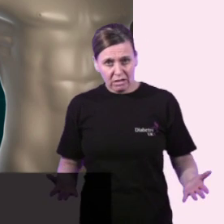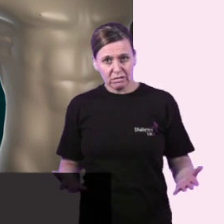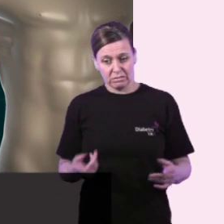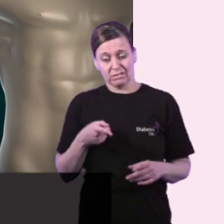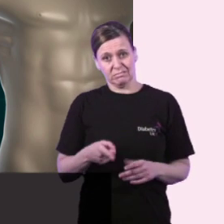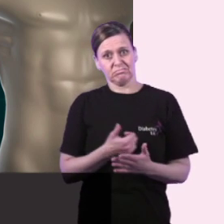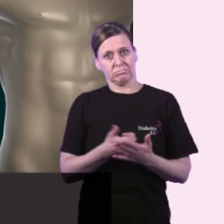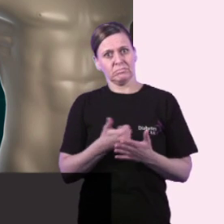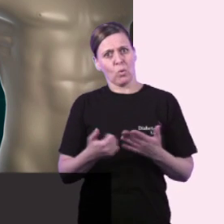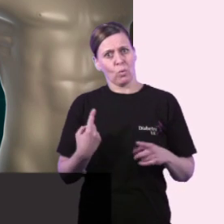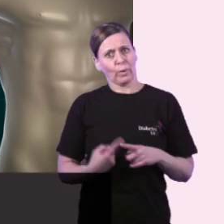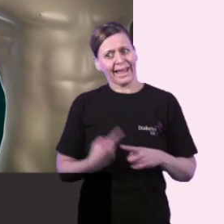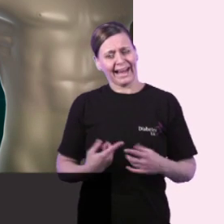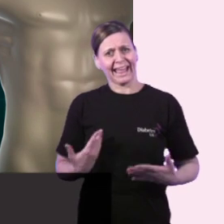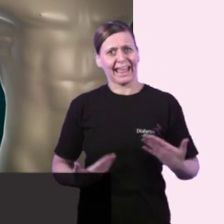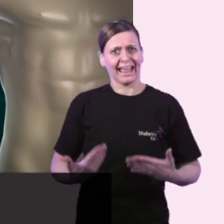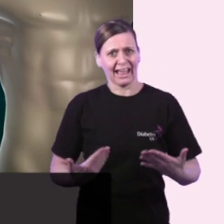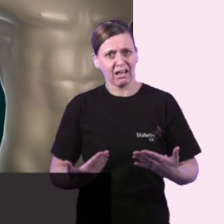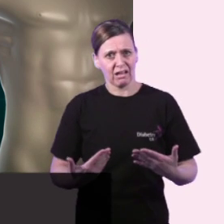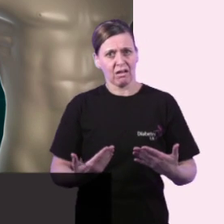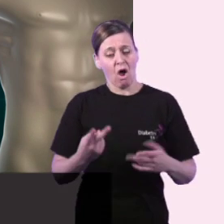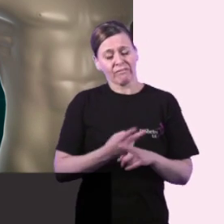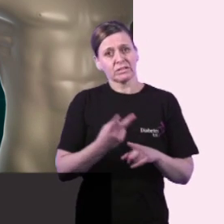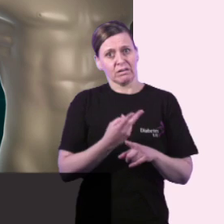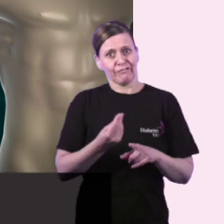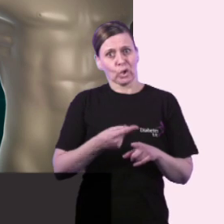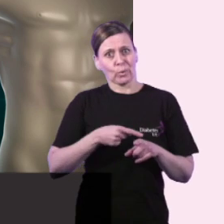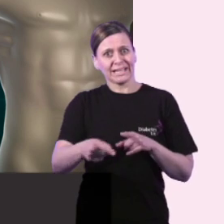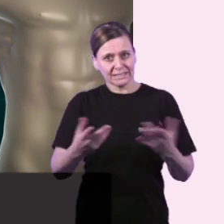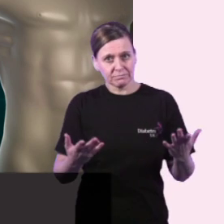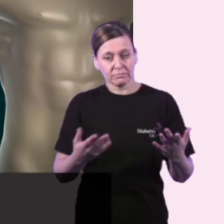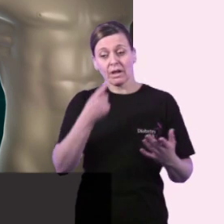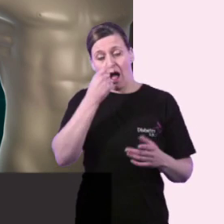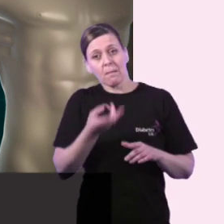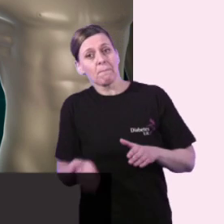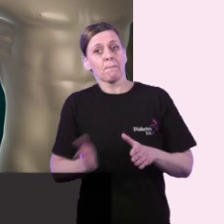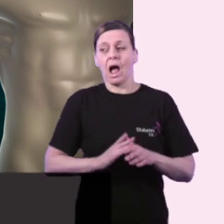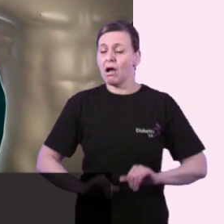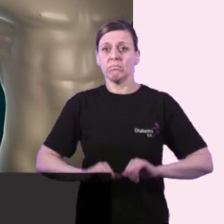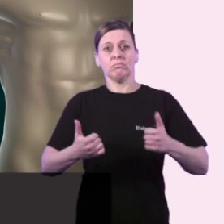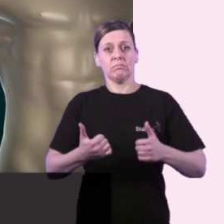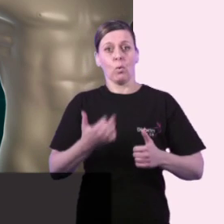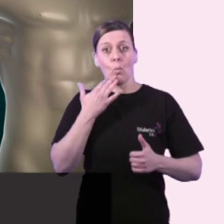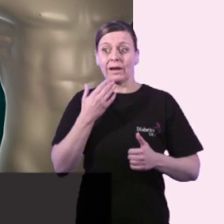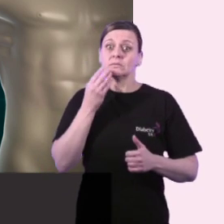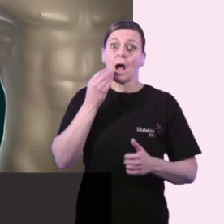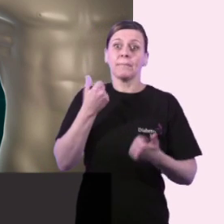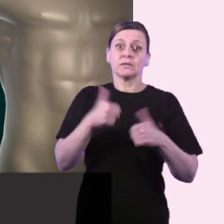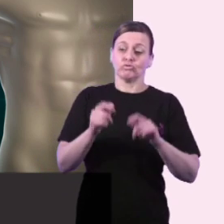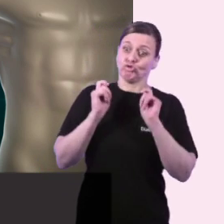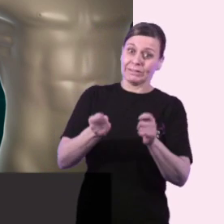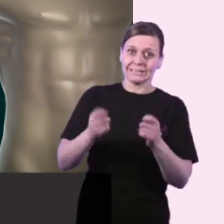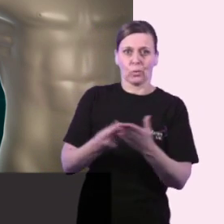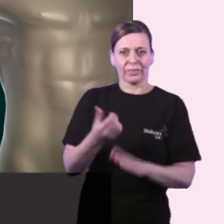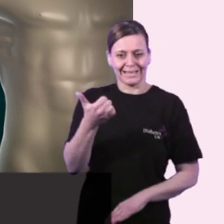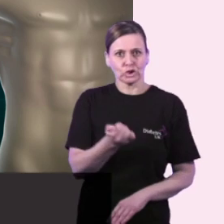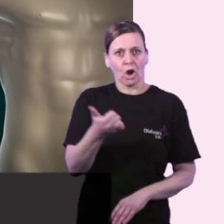Type 2 diabetes accounts for about 85% of all cases in the population. It's most common in the over 40 age